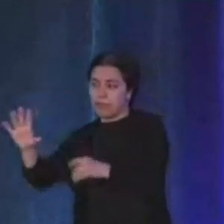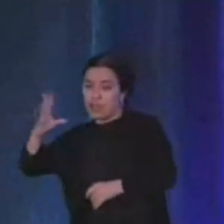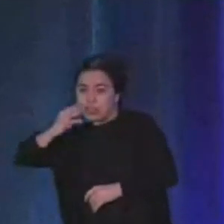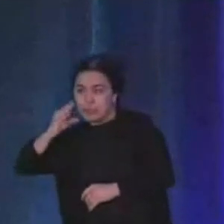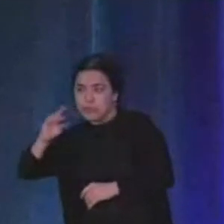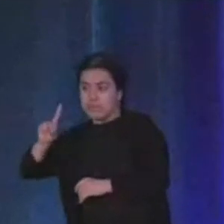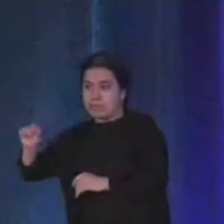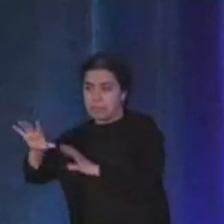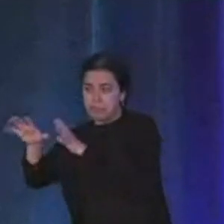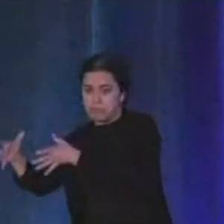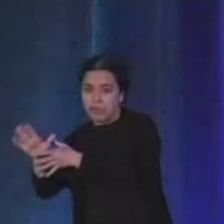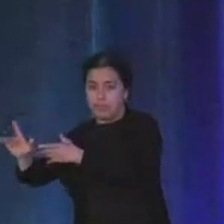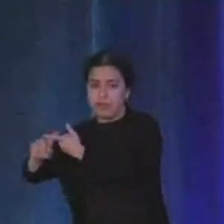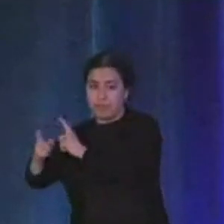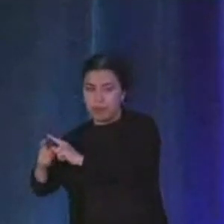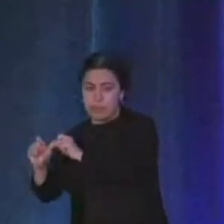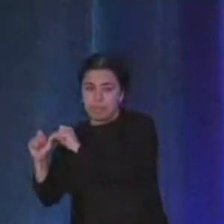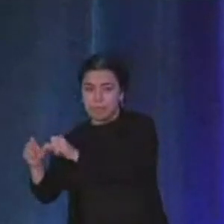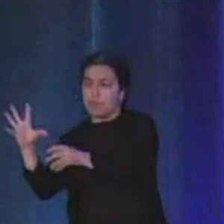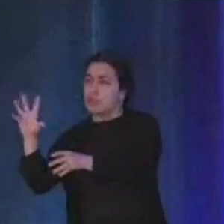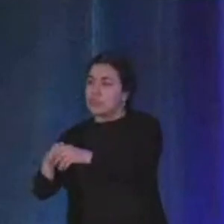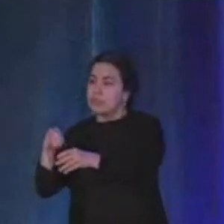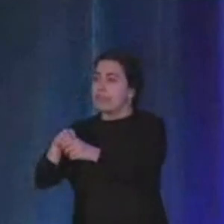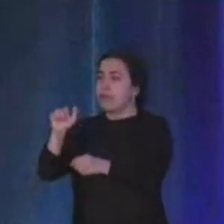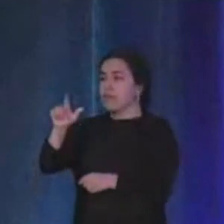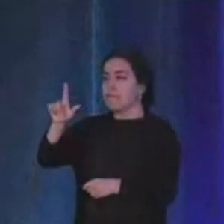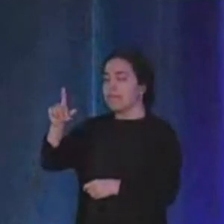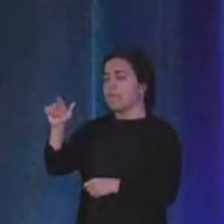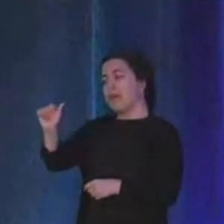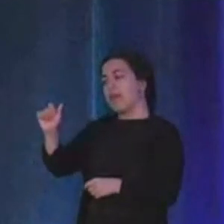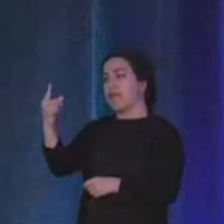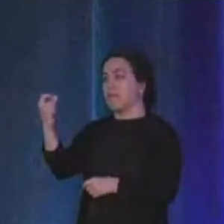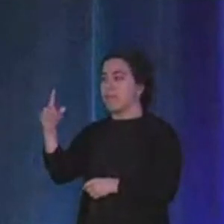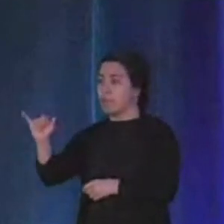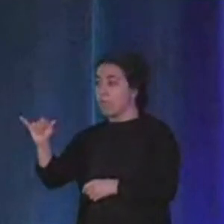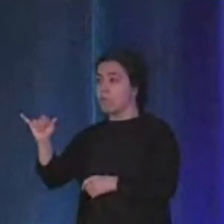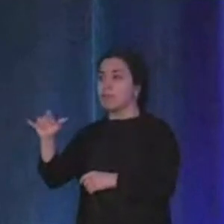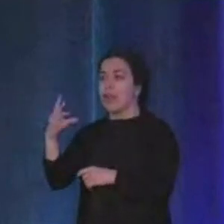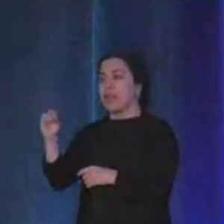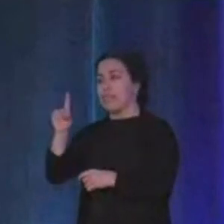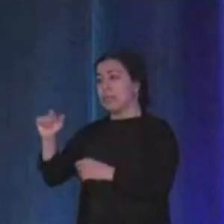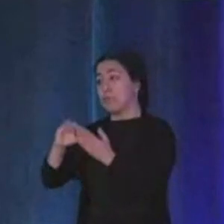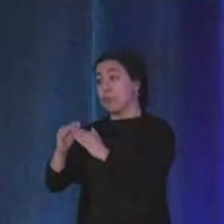there's like Slack groups and things like that. Yeah.